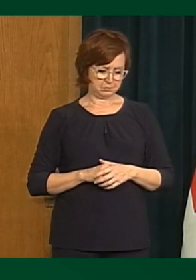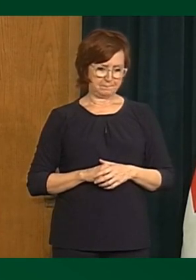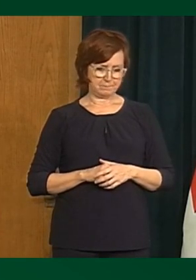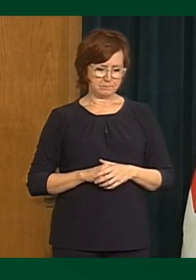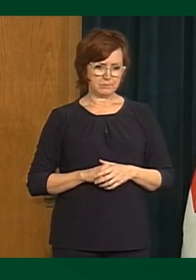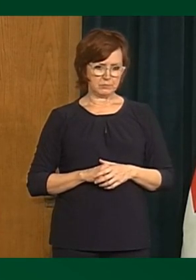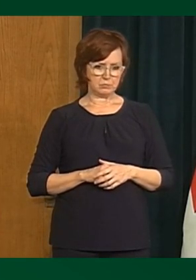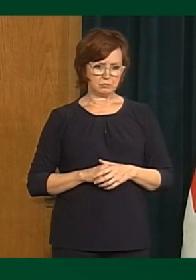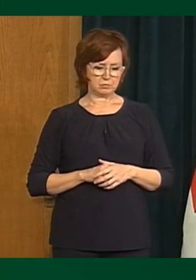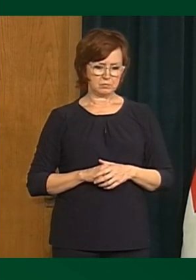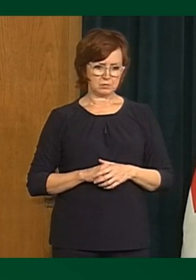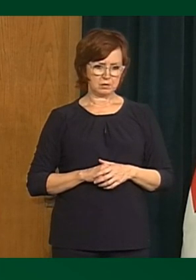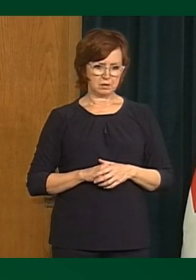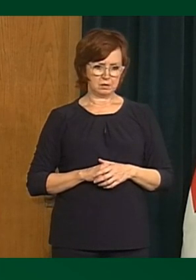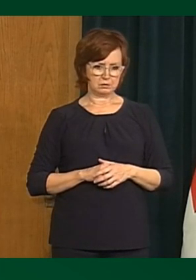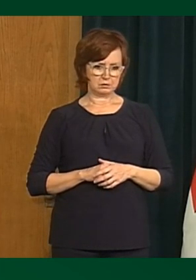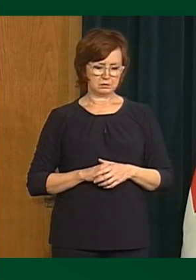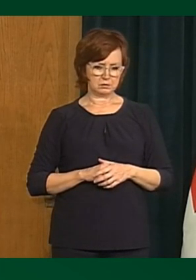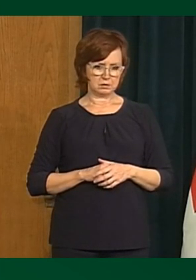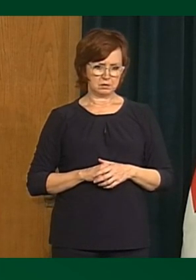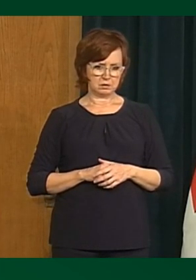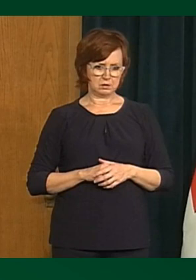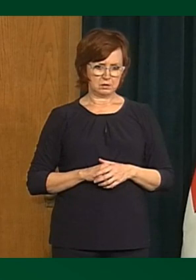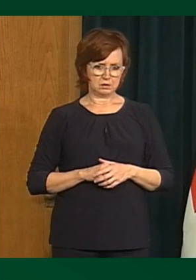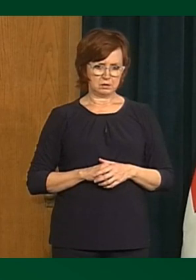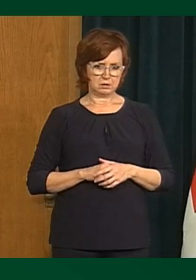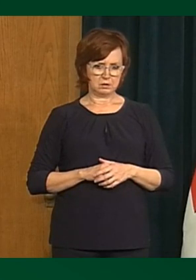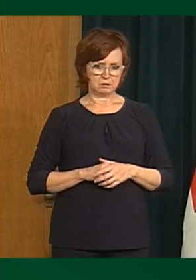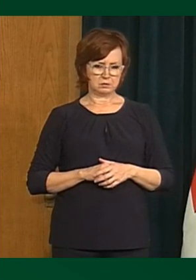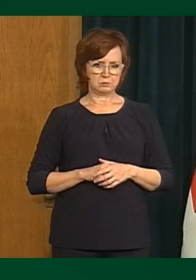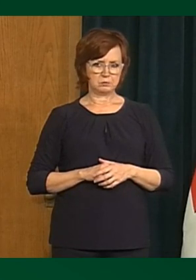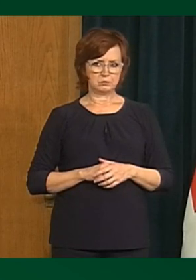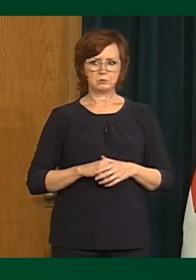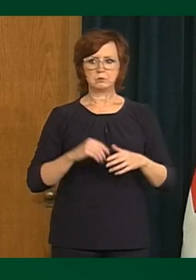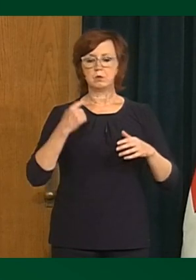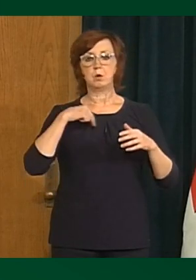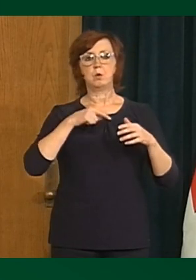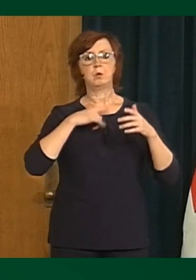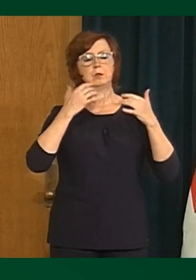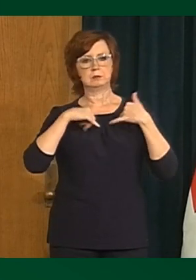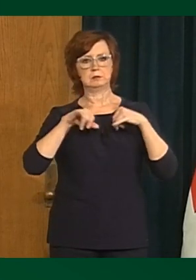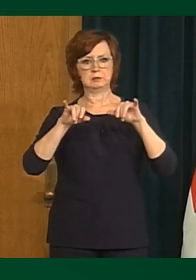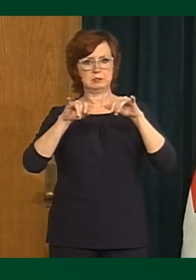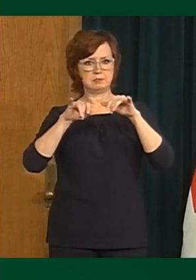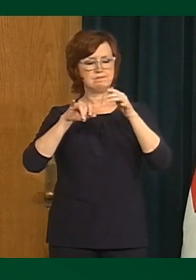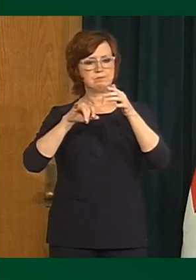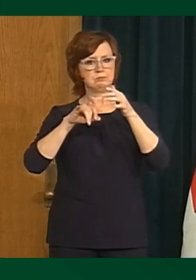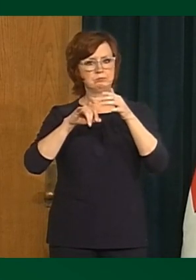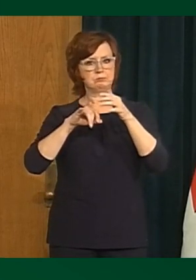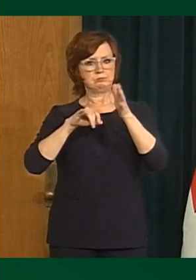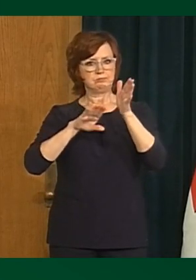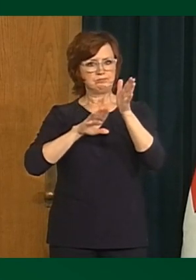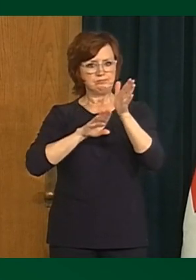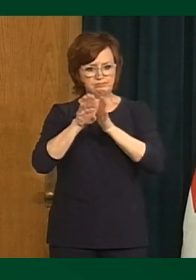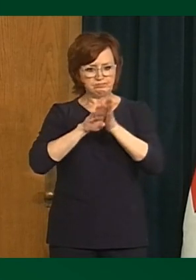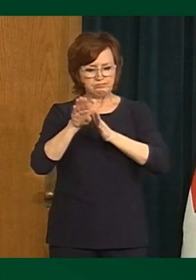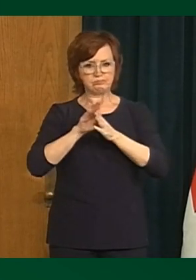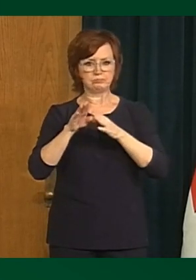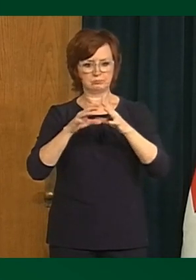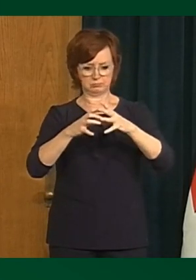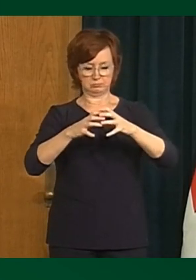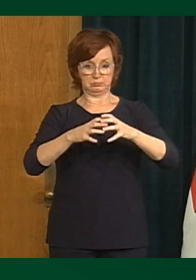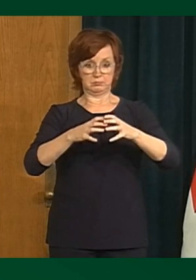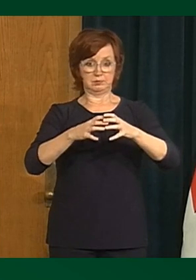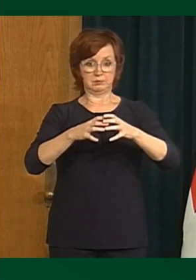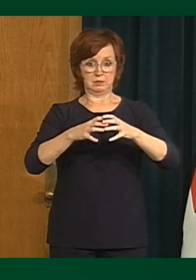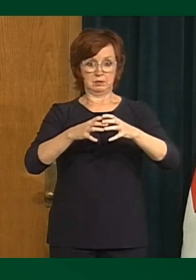Just add to what you've already said is that the group is working through that expanded capacity this week, and what's relevant this week